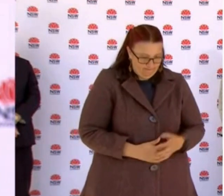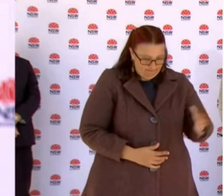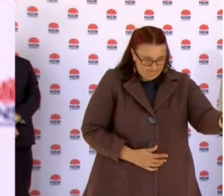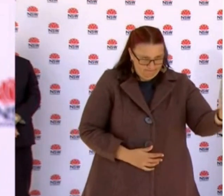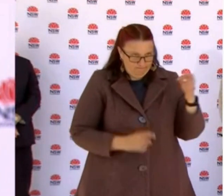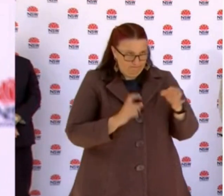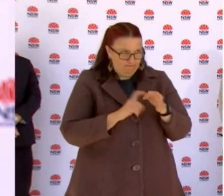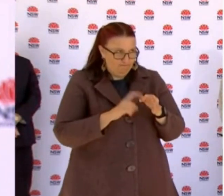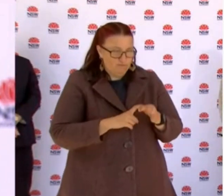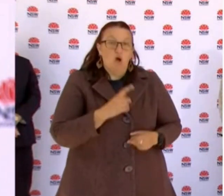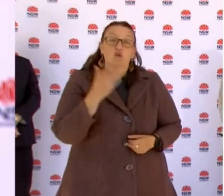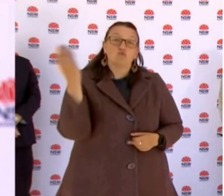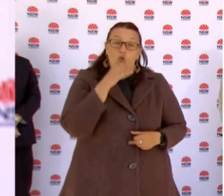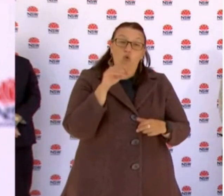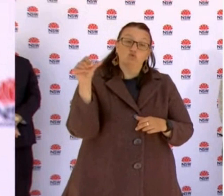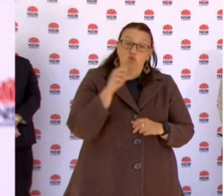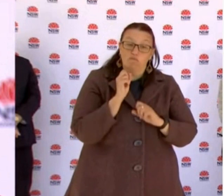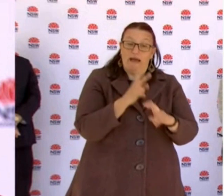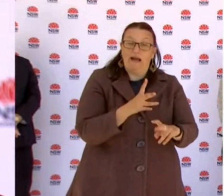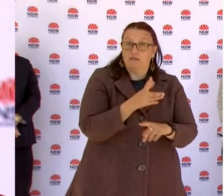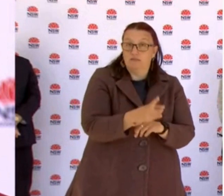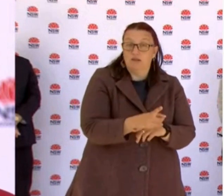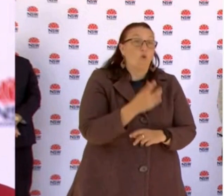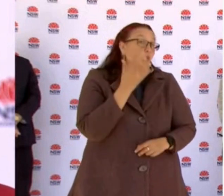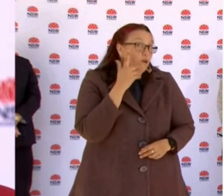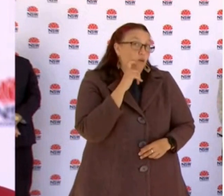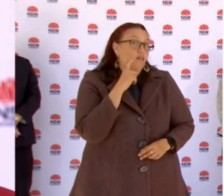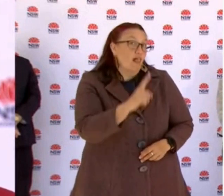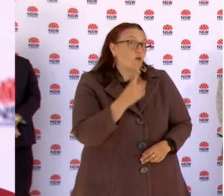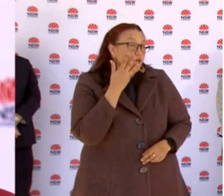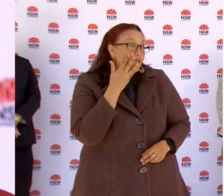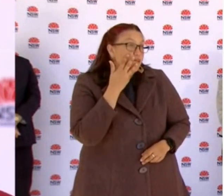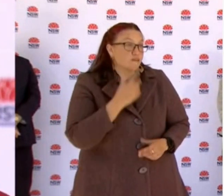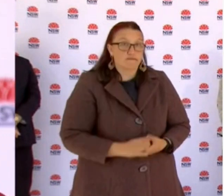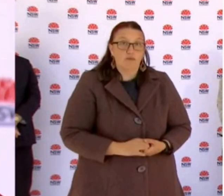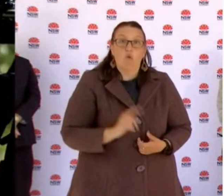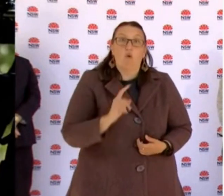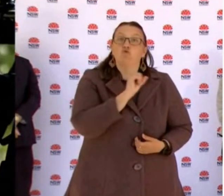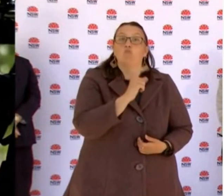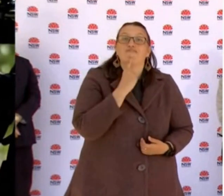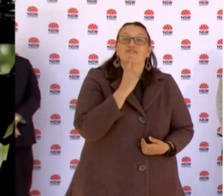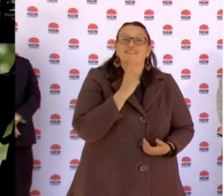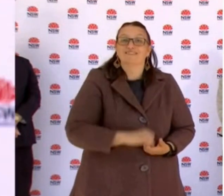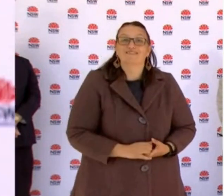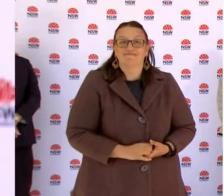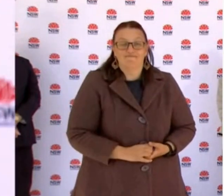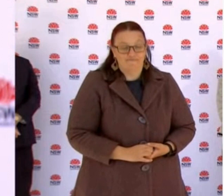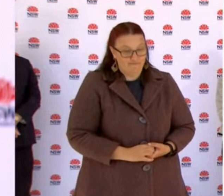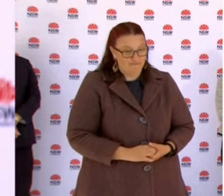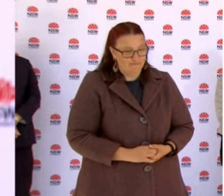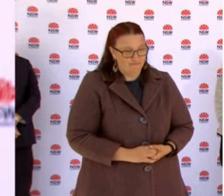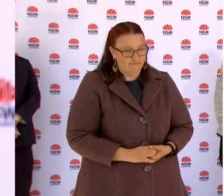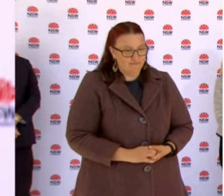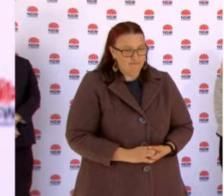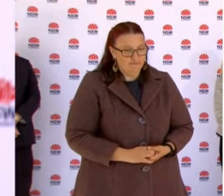Schools next week. How soon can parents, will it be before parents know what is happening? Look, and what's your preference? The